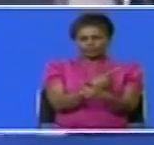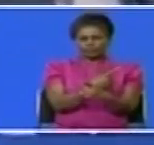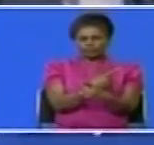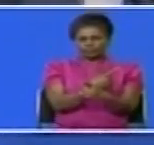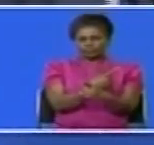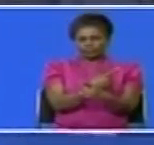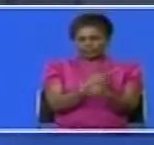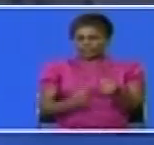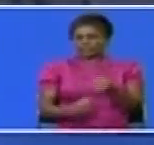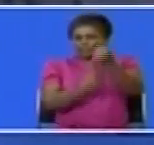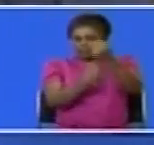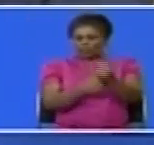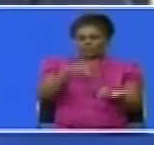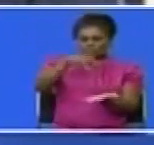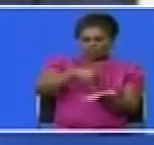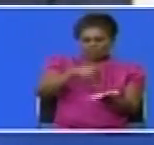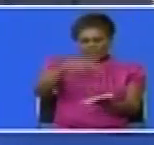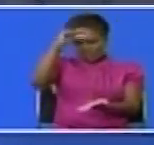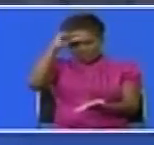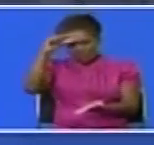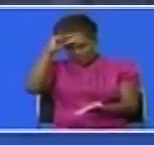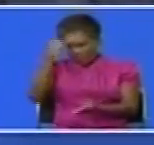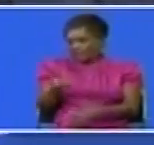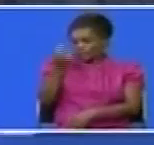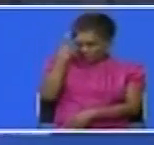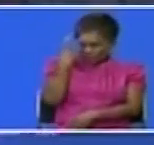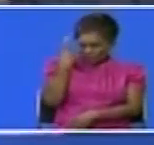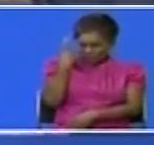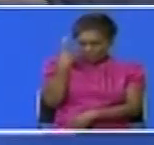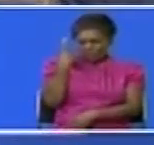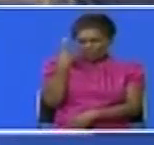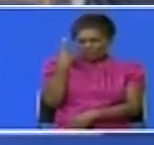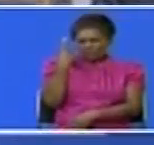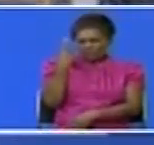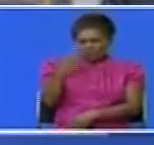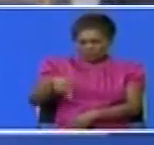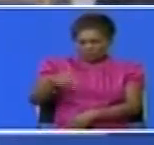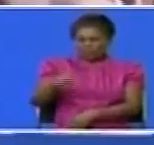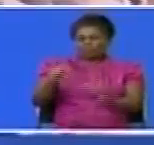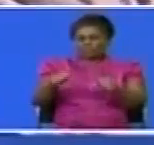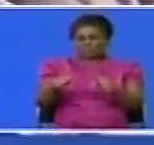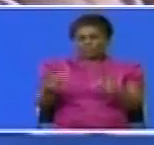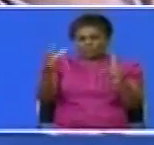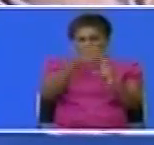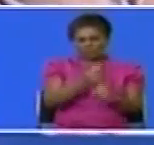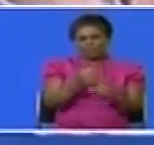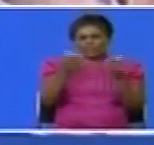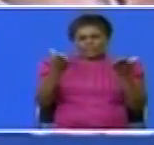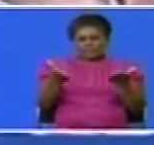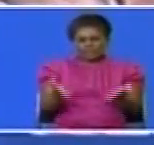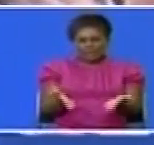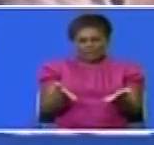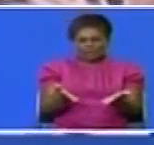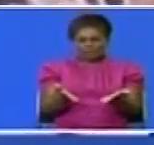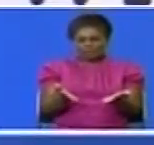that support this, including the government, have a stand that it is us who can be able to resolve that problem. And so it is through